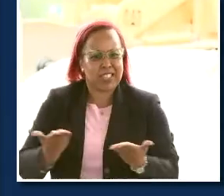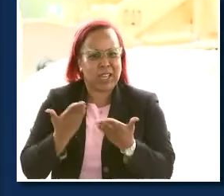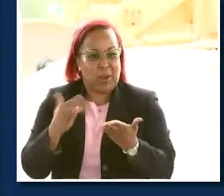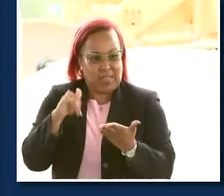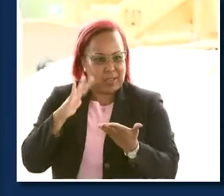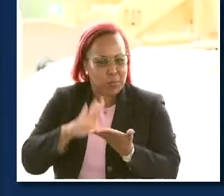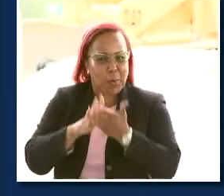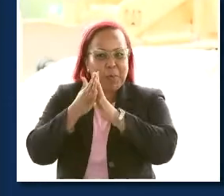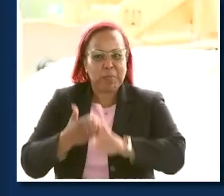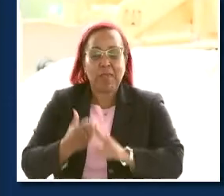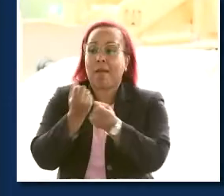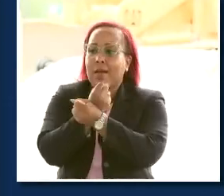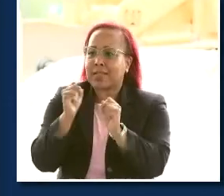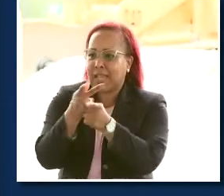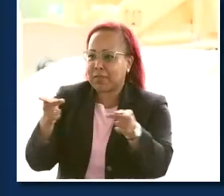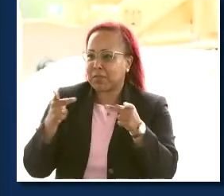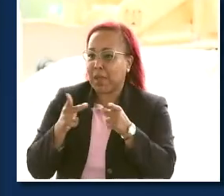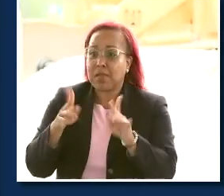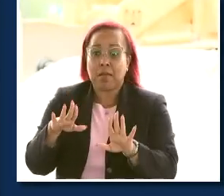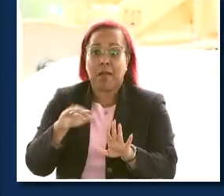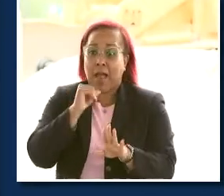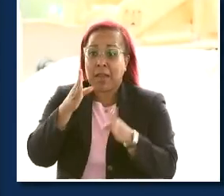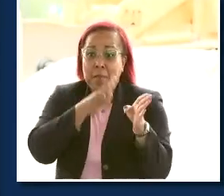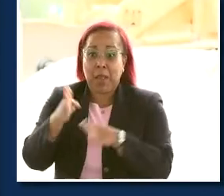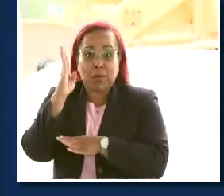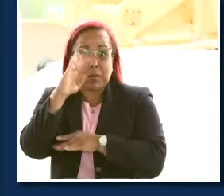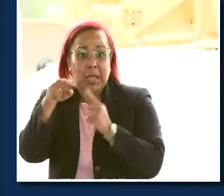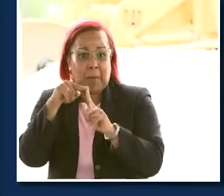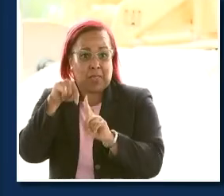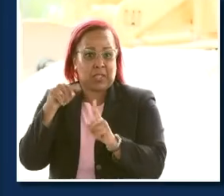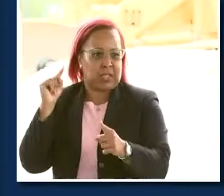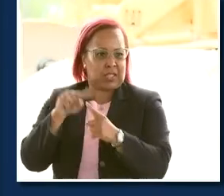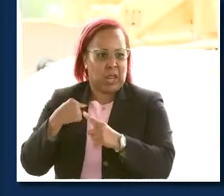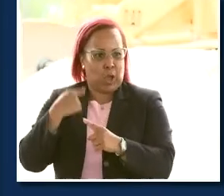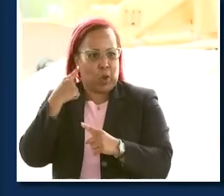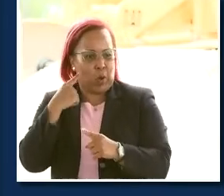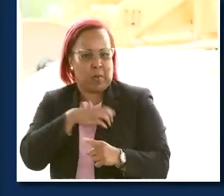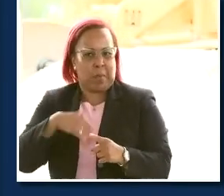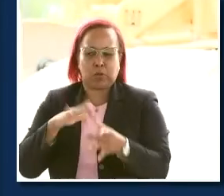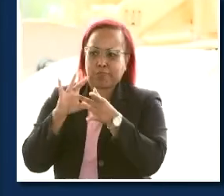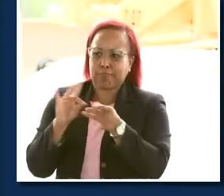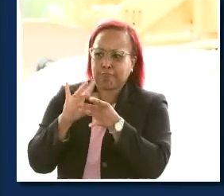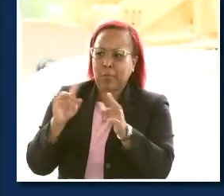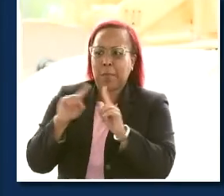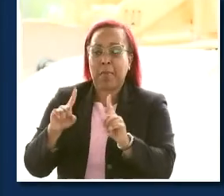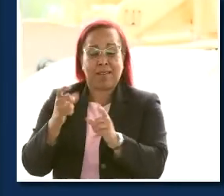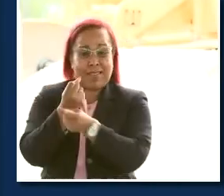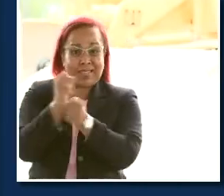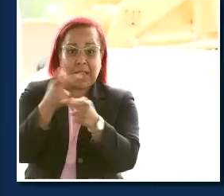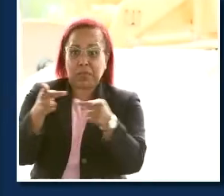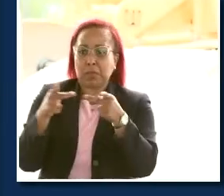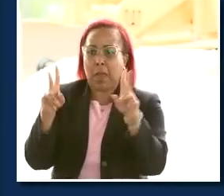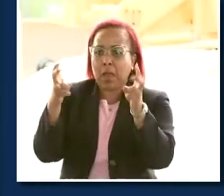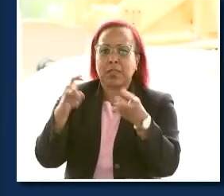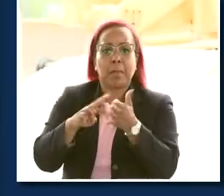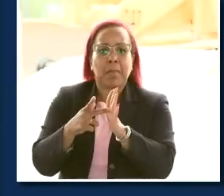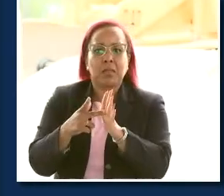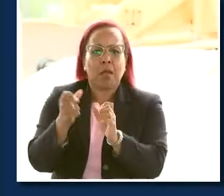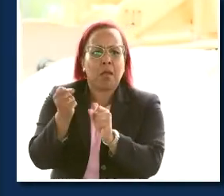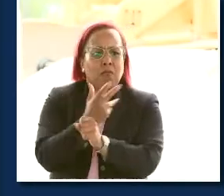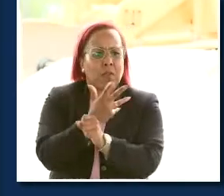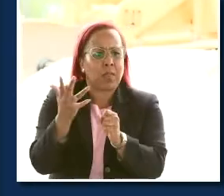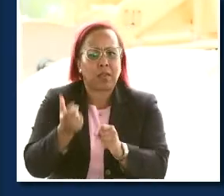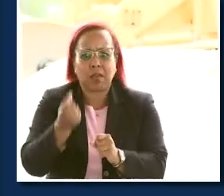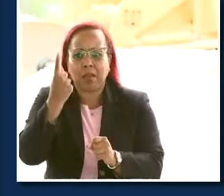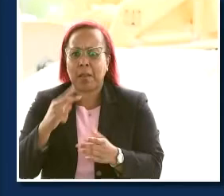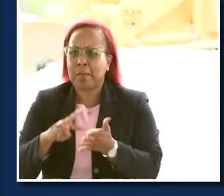going to be a safe space. And I didn't plan on speaking about this until I heard the mayor's remarks, but safe space means everything.